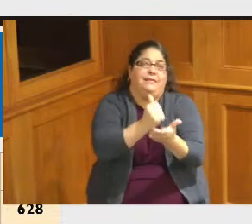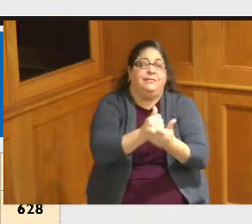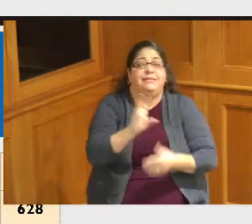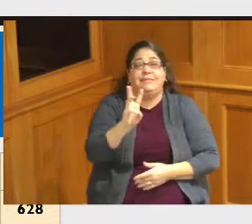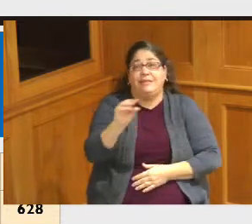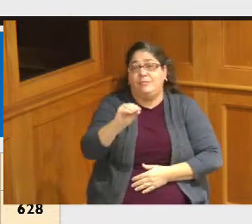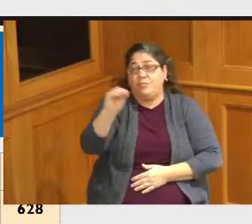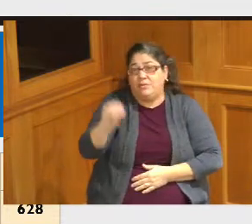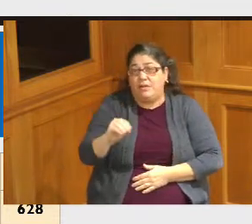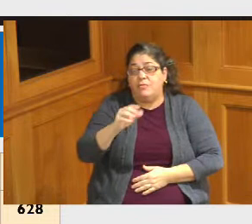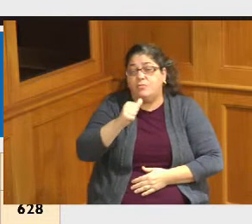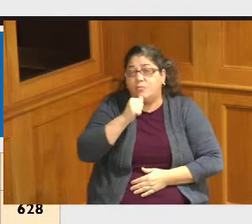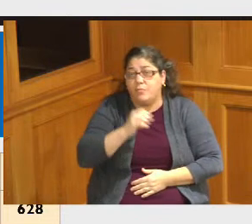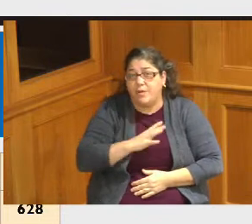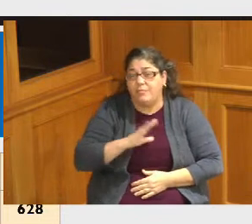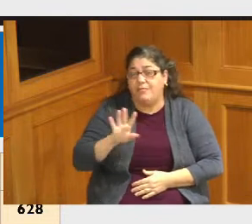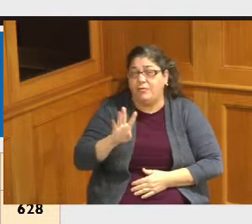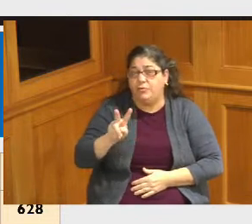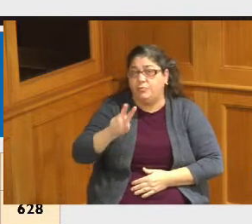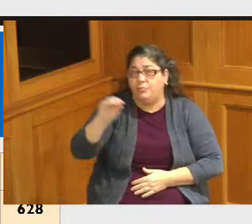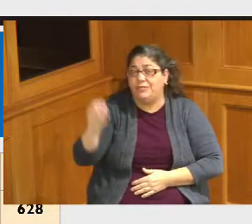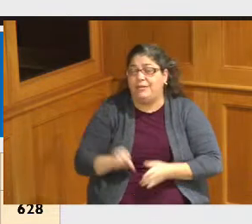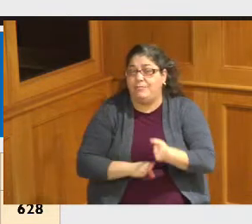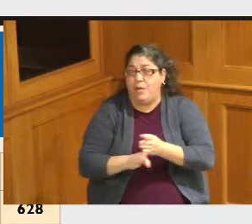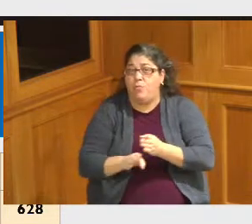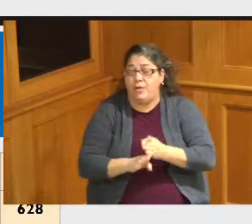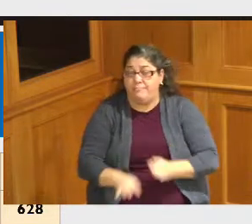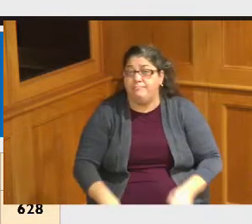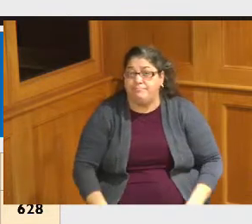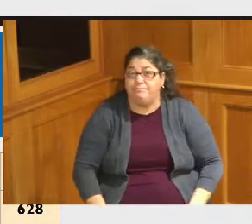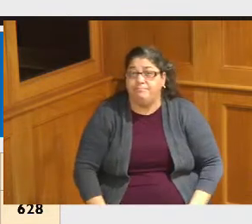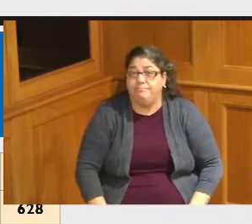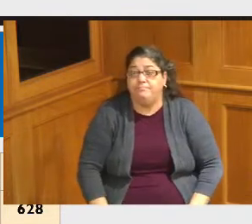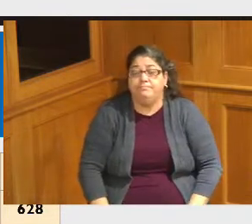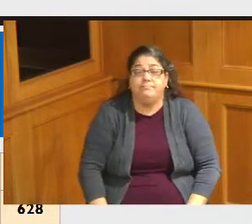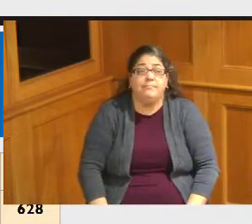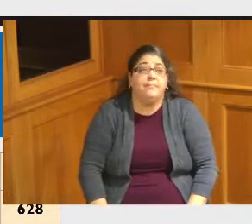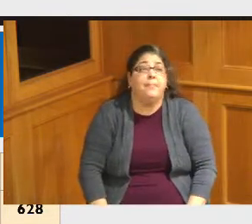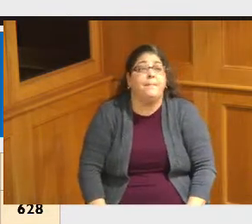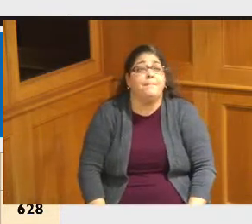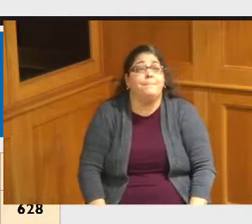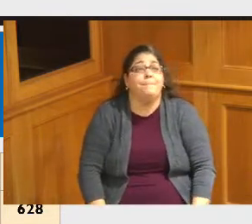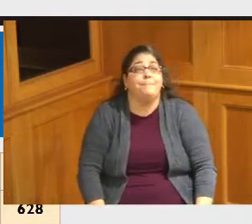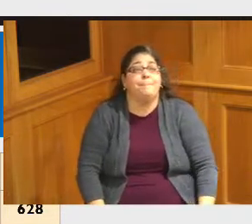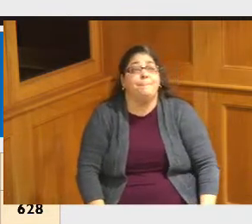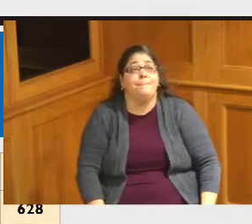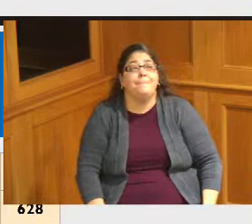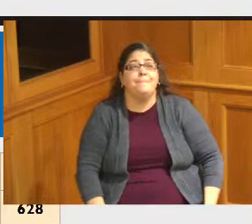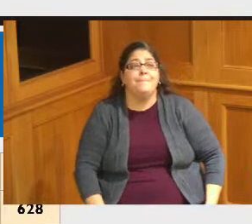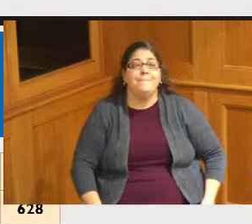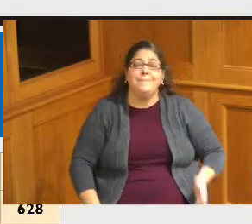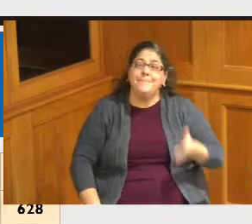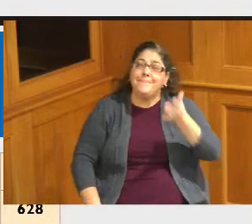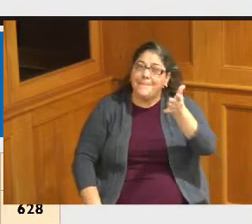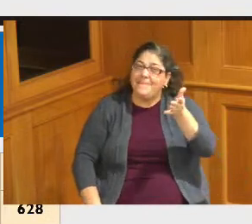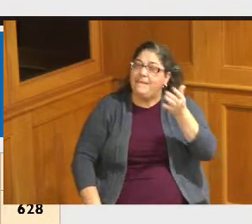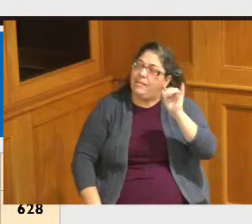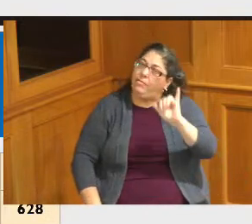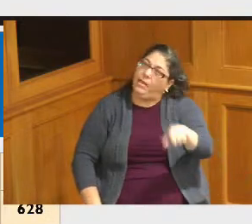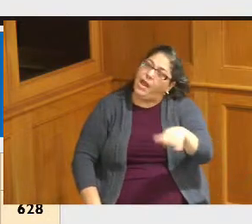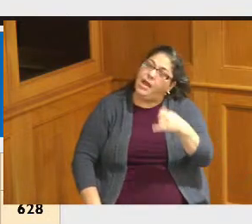women, 42% are minority. And so that's kind of what